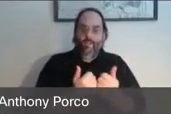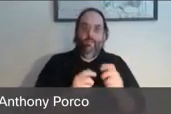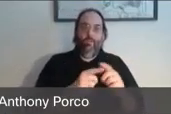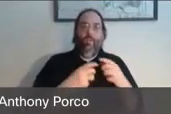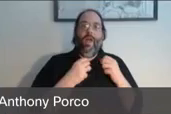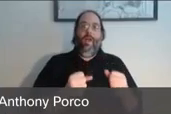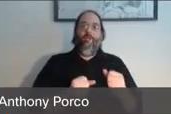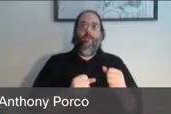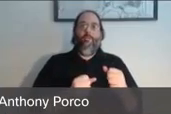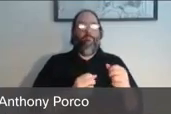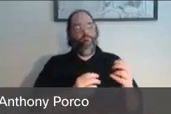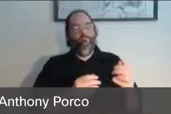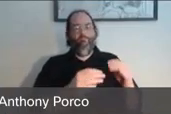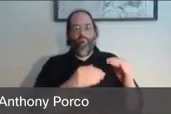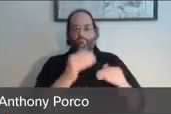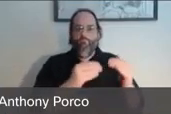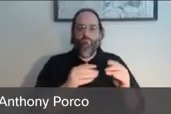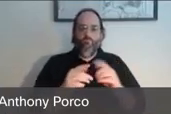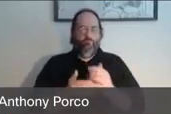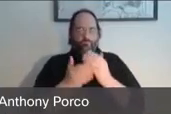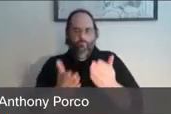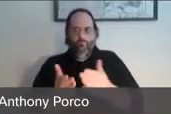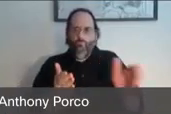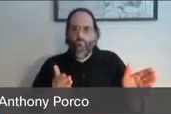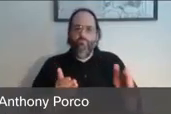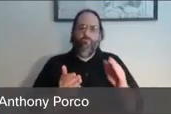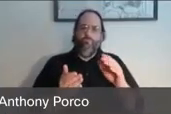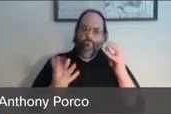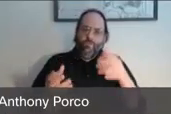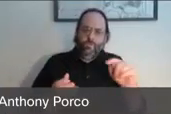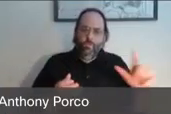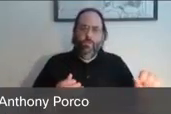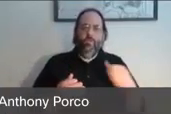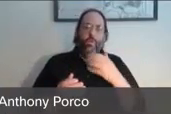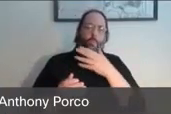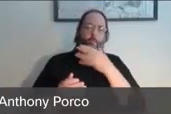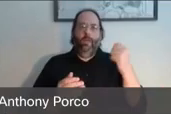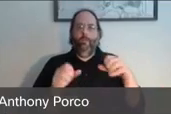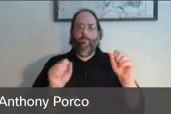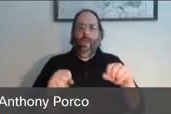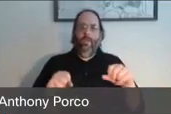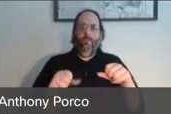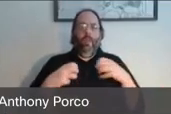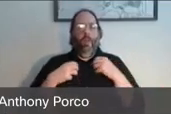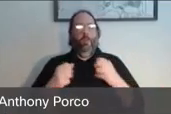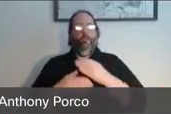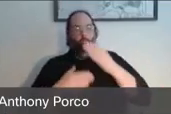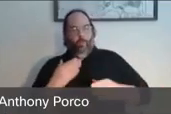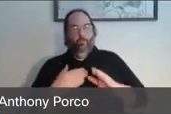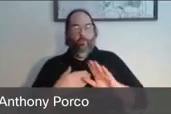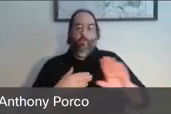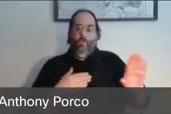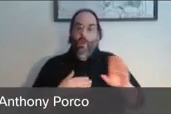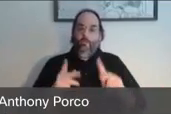to provide the information and tools necessary to advocate for the best possible healthcare and health outcomes for the people